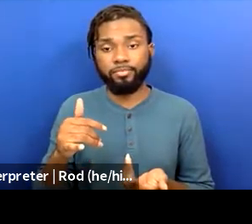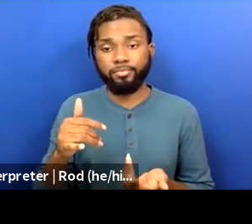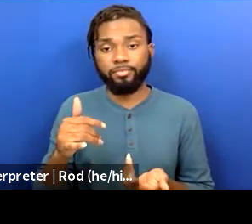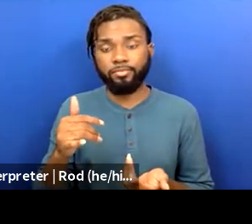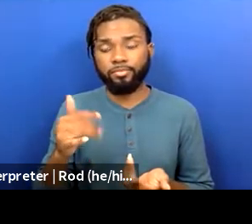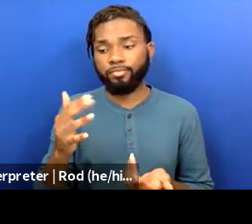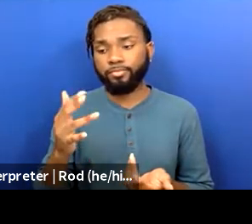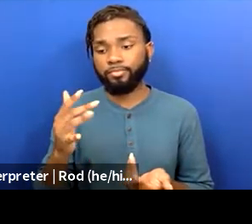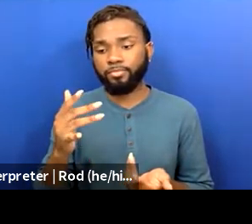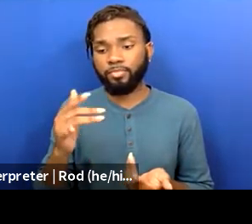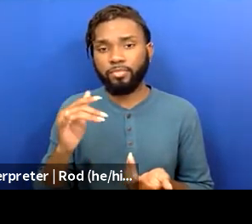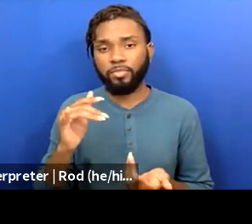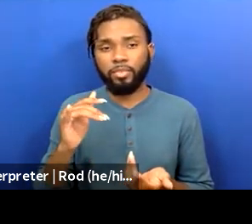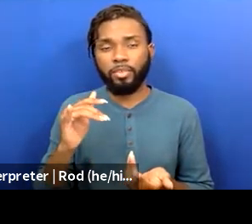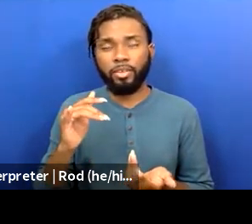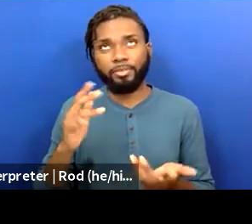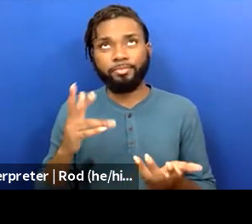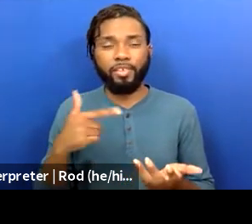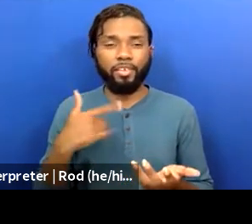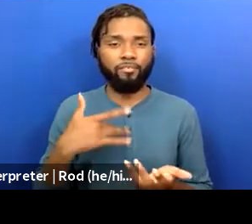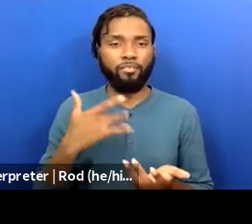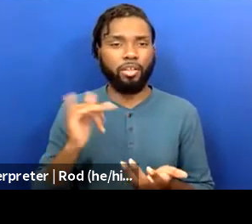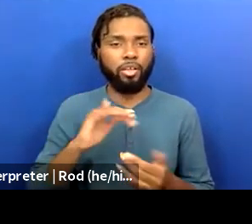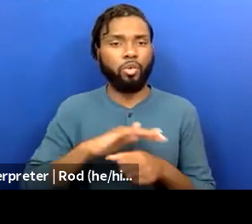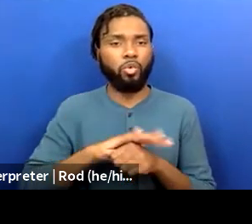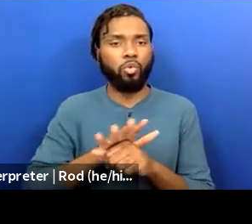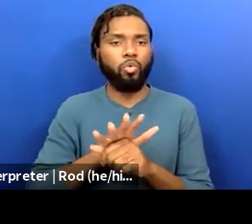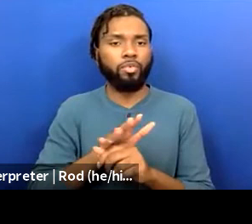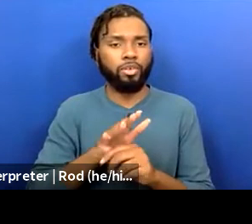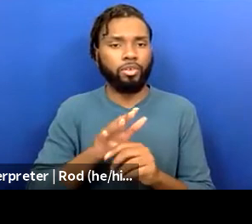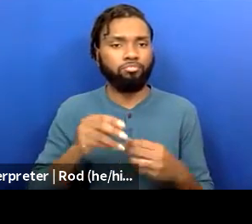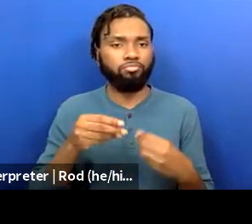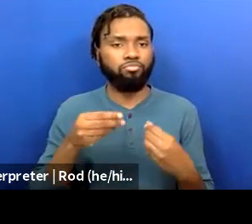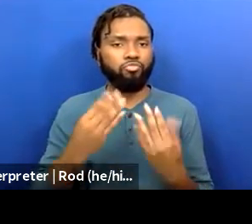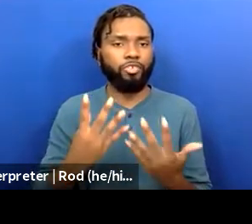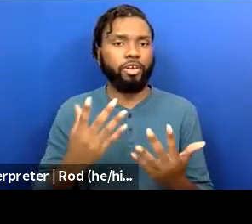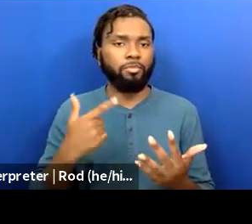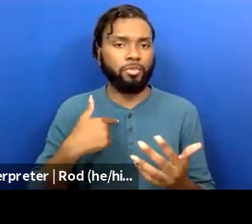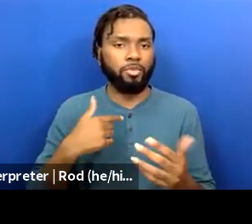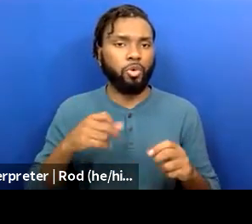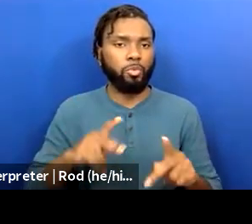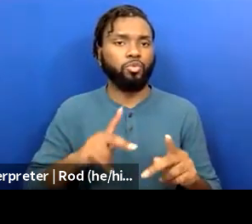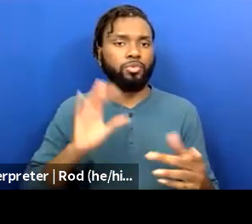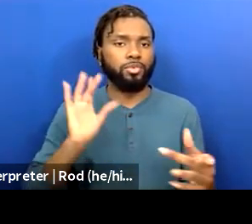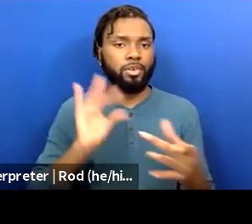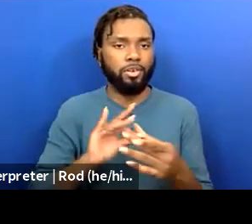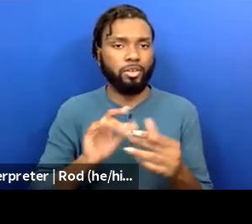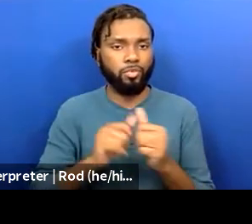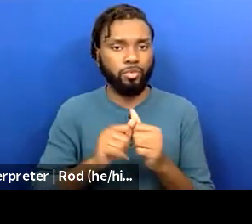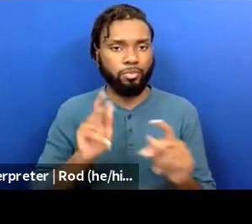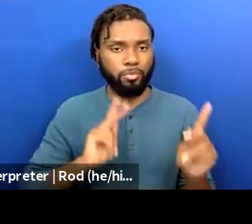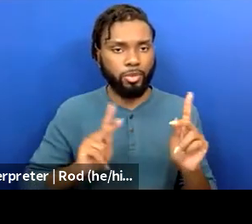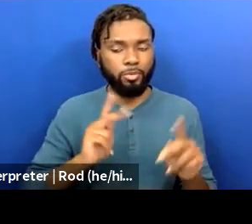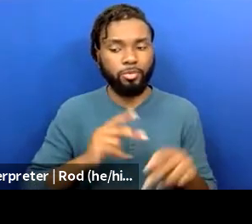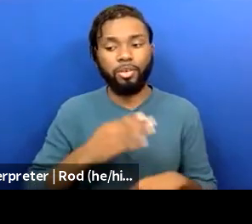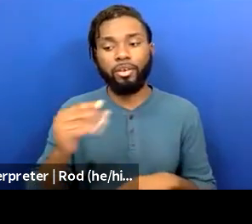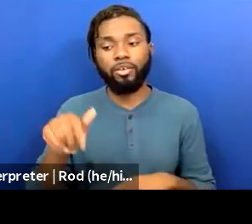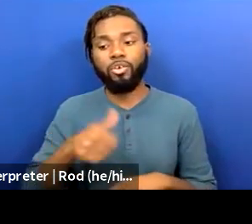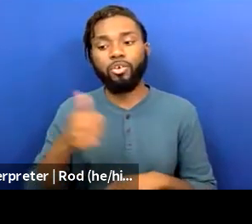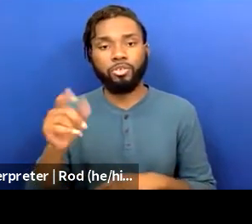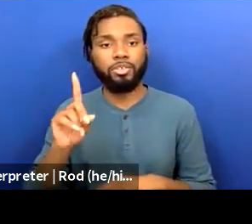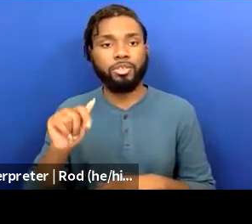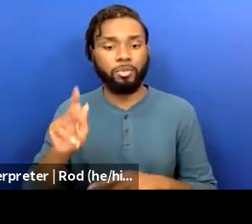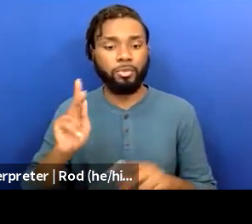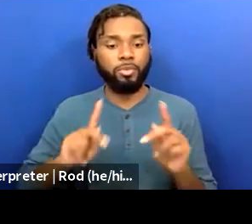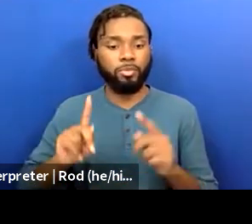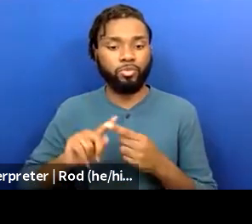I feel like COVID has kind of provided me a way to connect with people and then other disabled people to